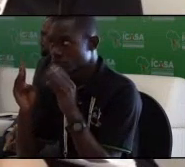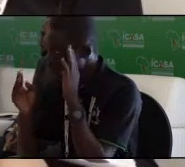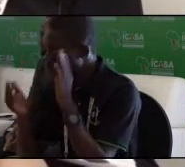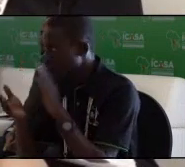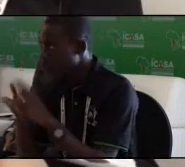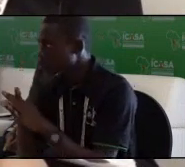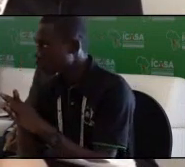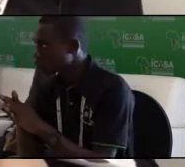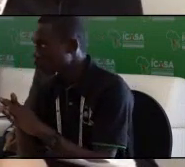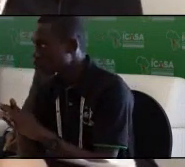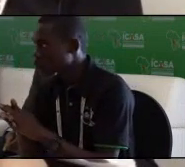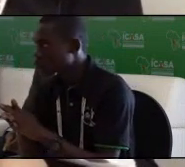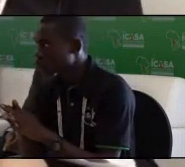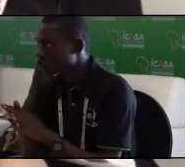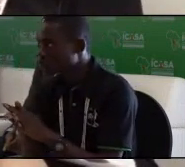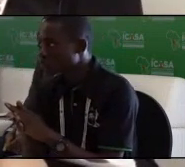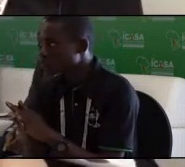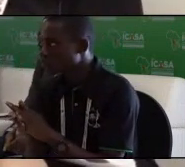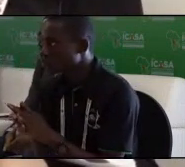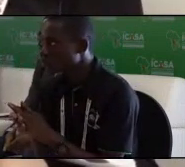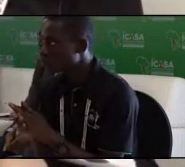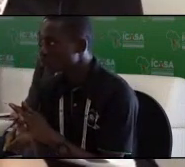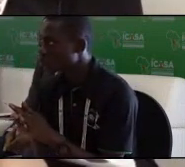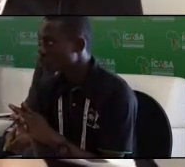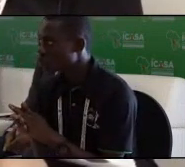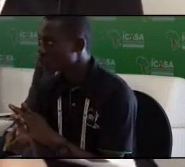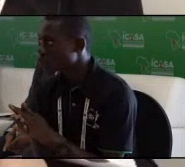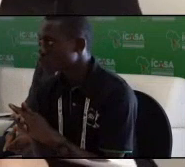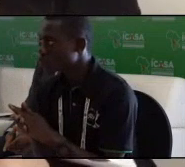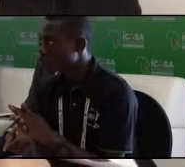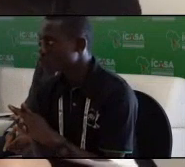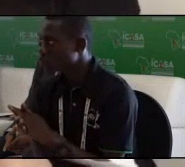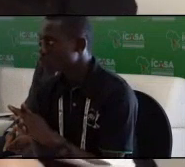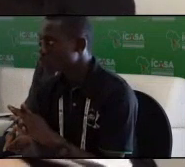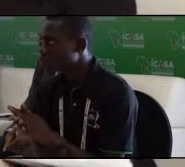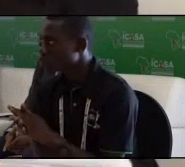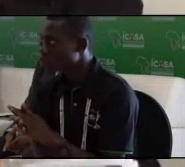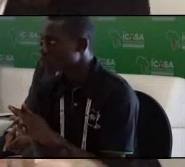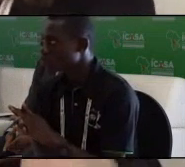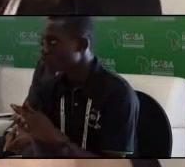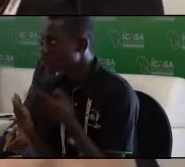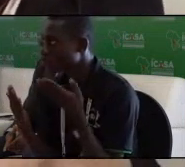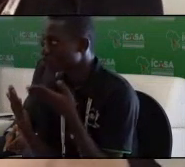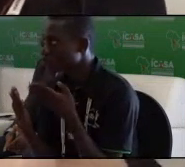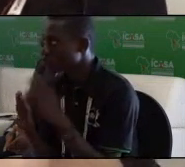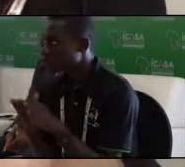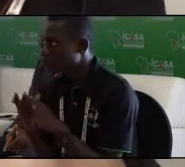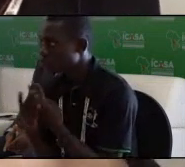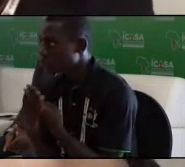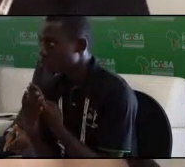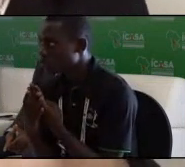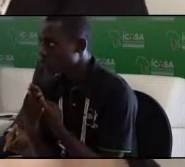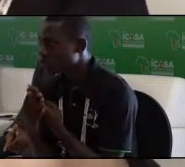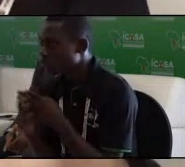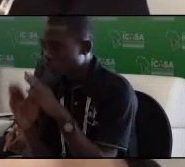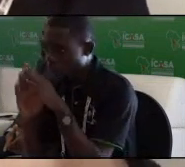I believe, Chai Path, I believe, had a subsidized Mylan kit. This, because it was